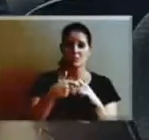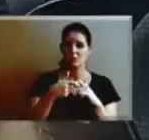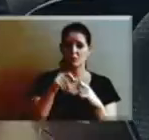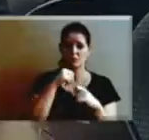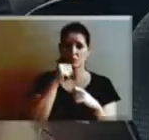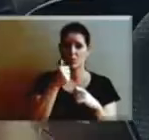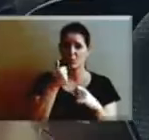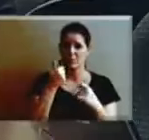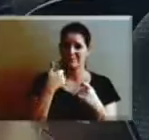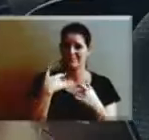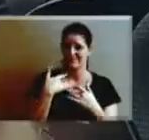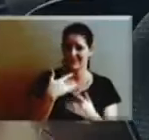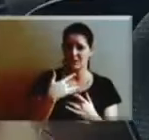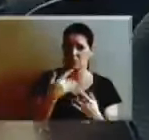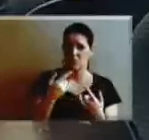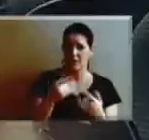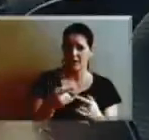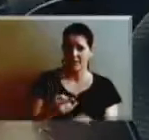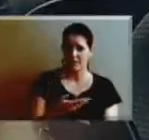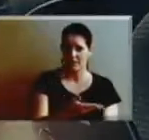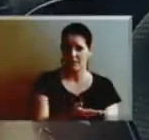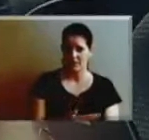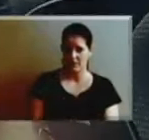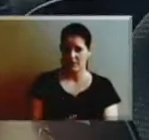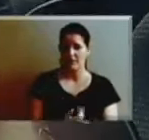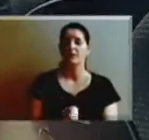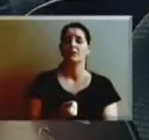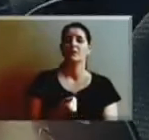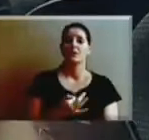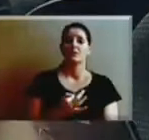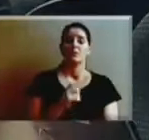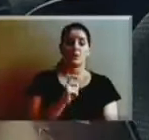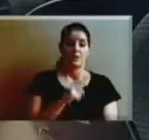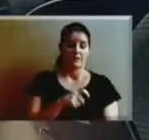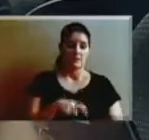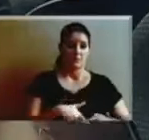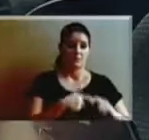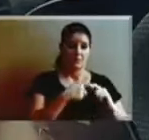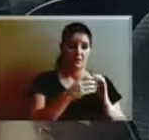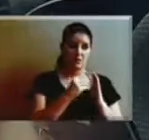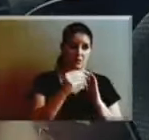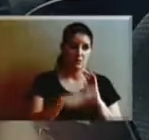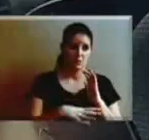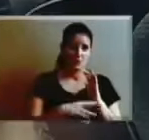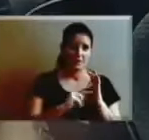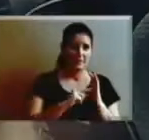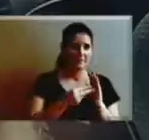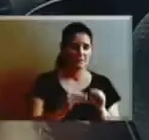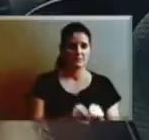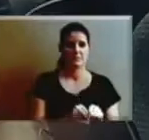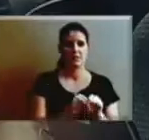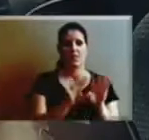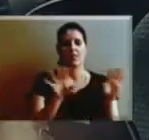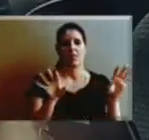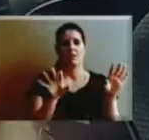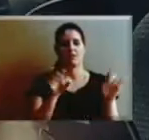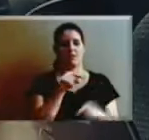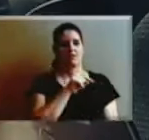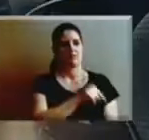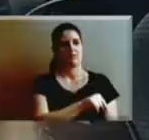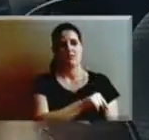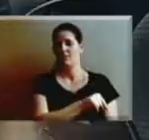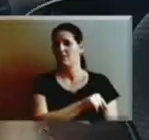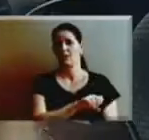anyway. And so that if we do indeed suspend a student, it's very clear that they have violated the